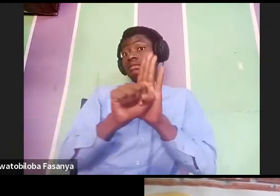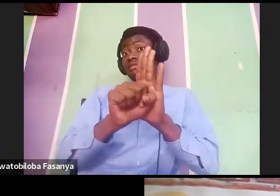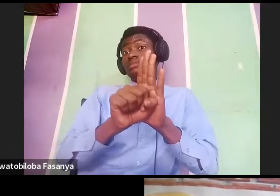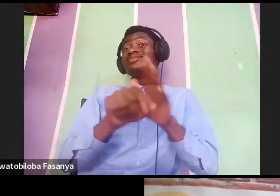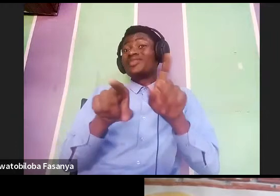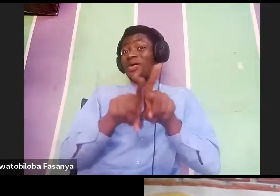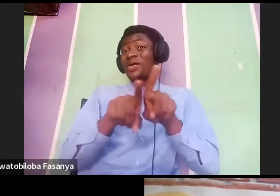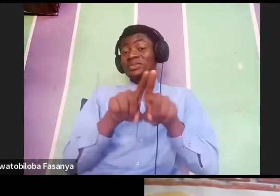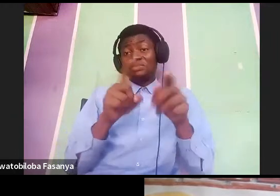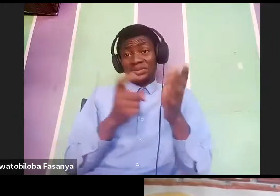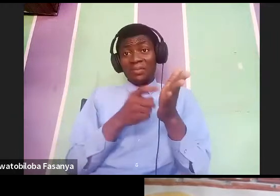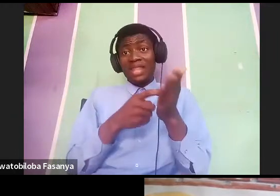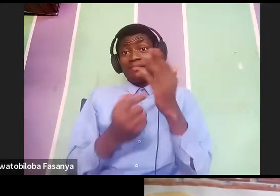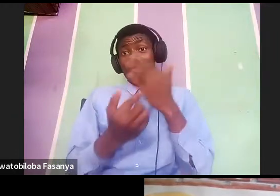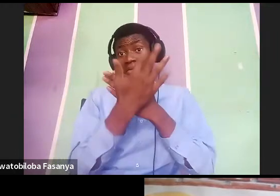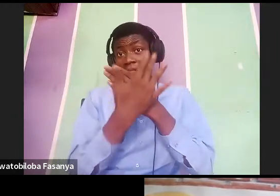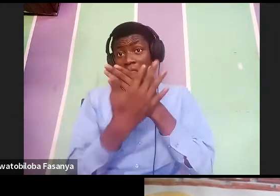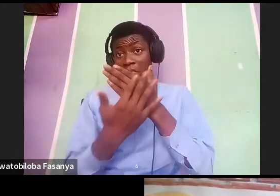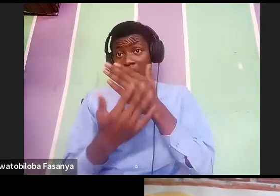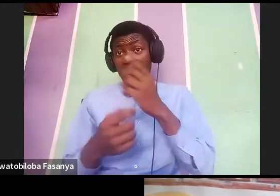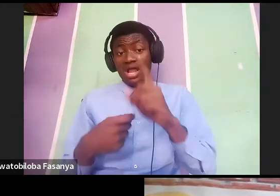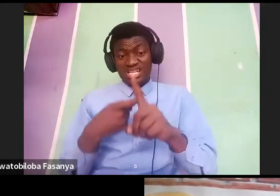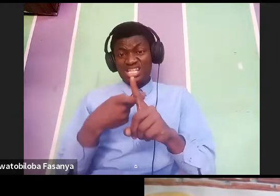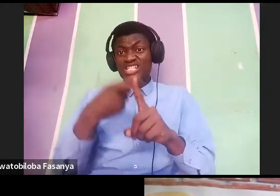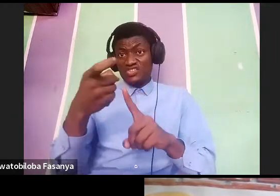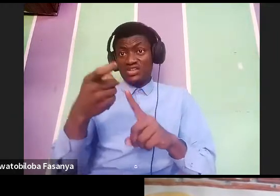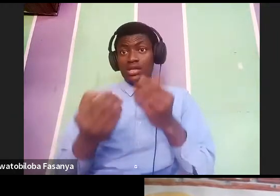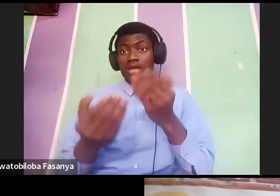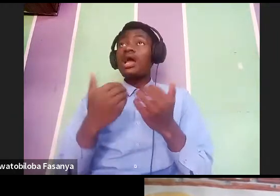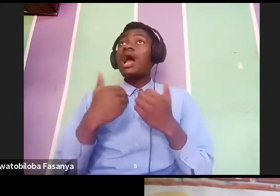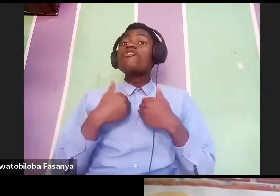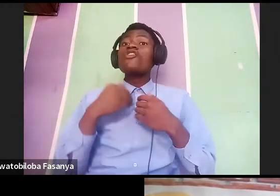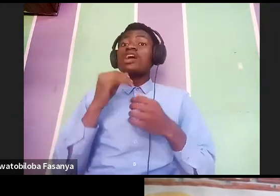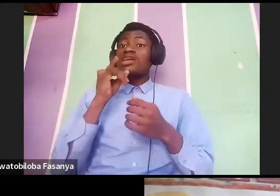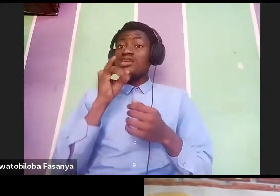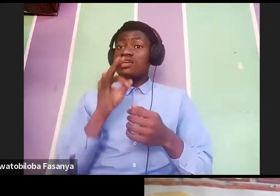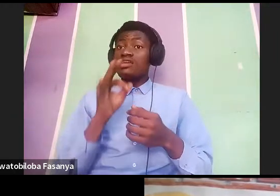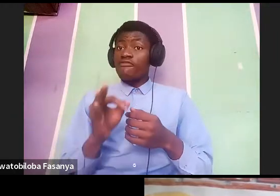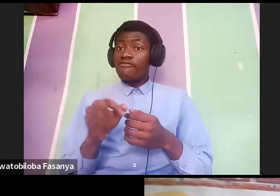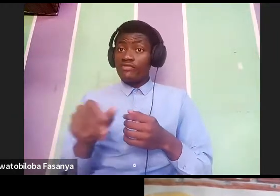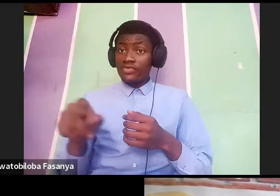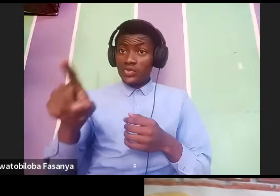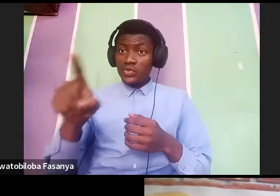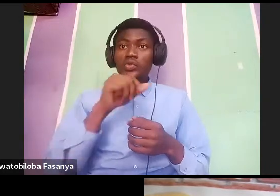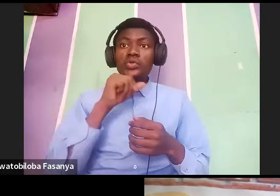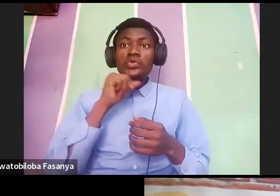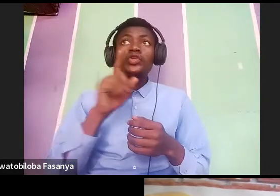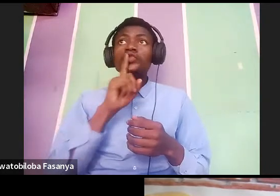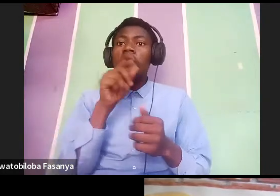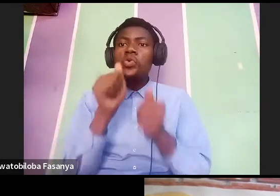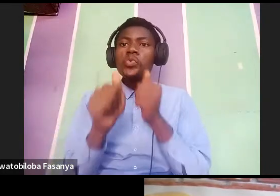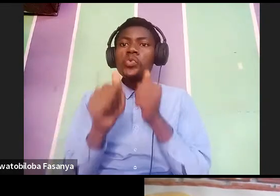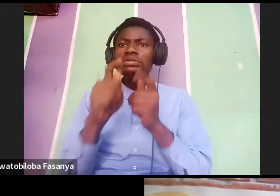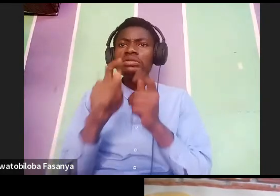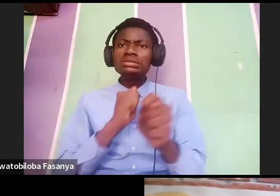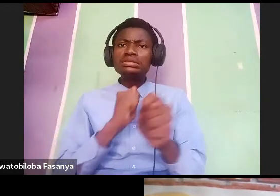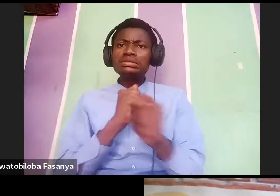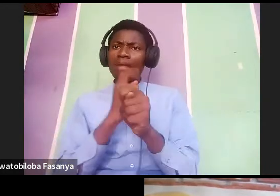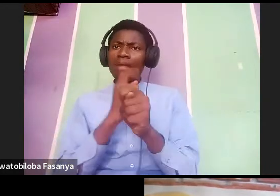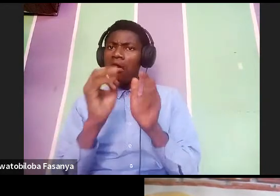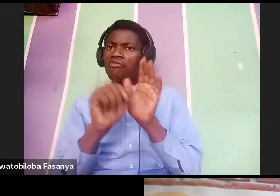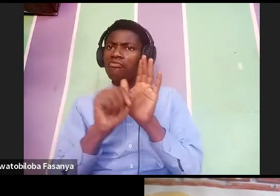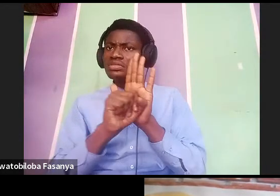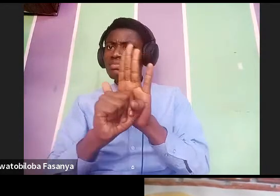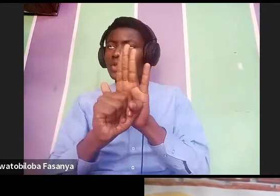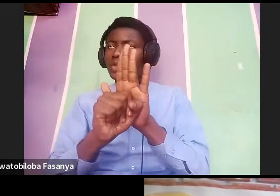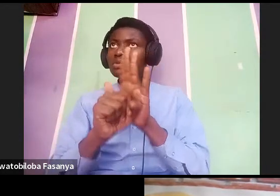So if you are not sure of the kind of symptoms that the child is exhibiting, then you might want to go further to